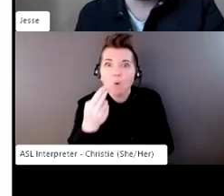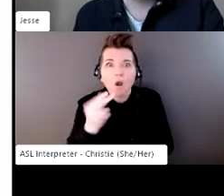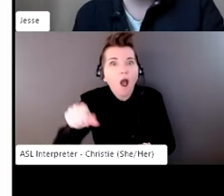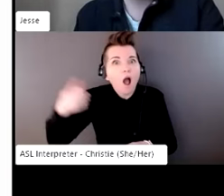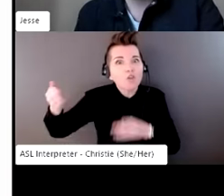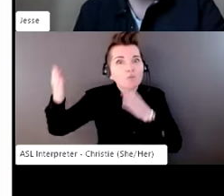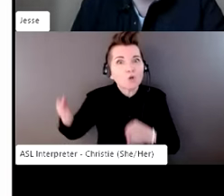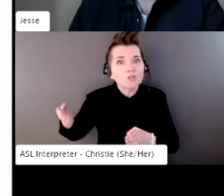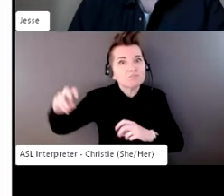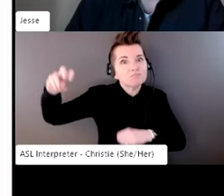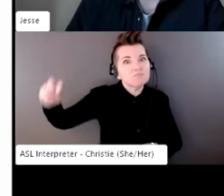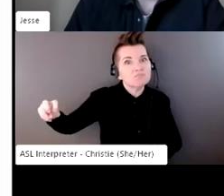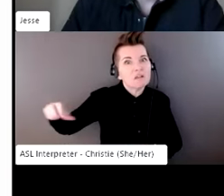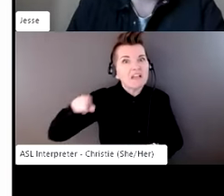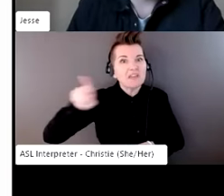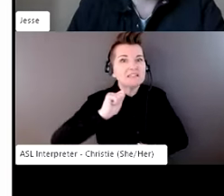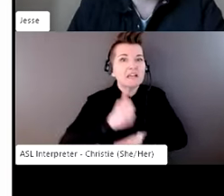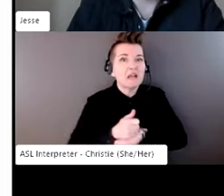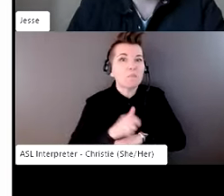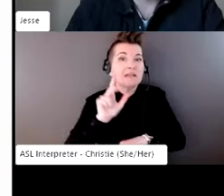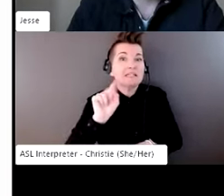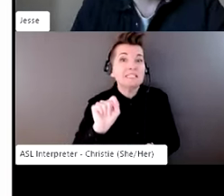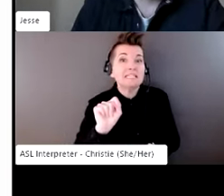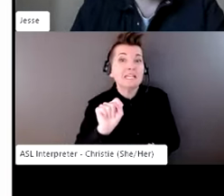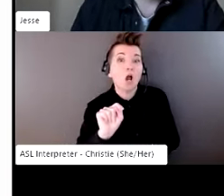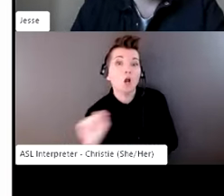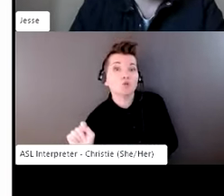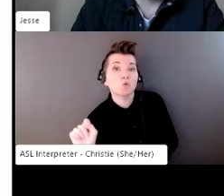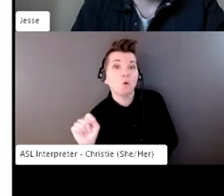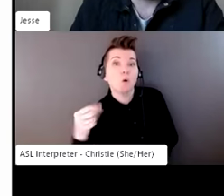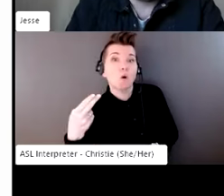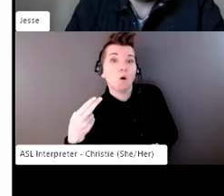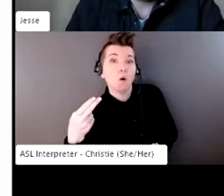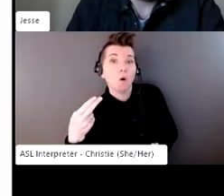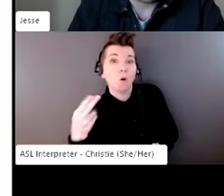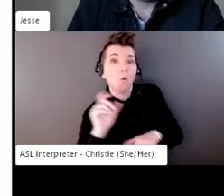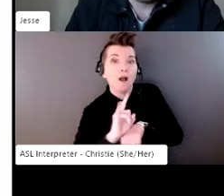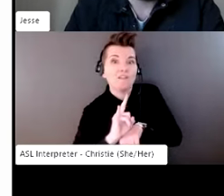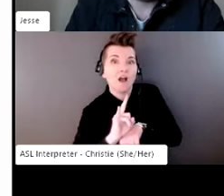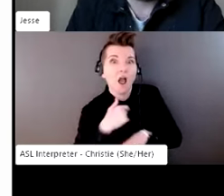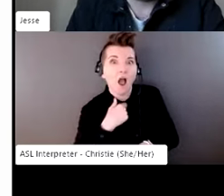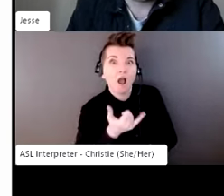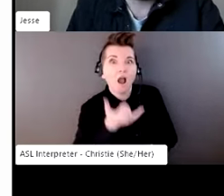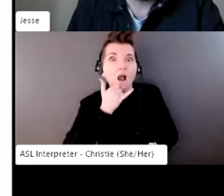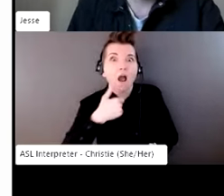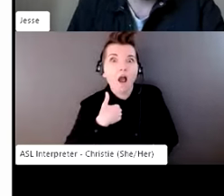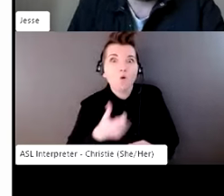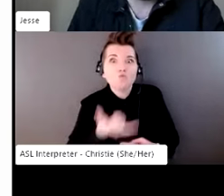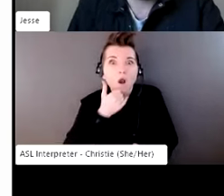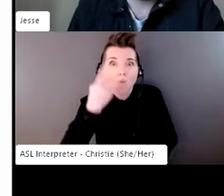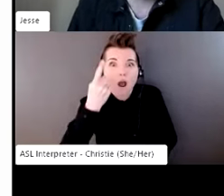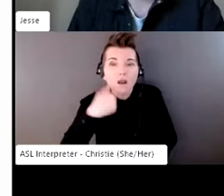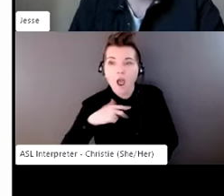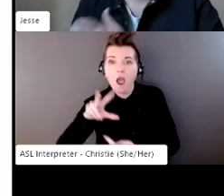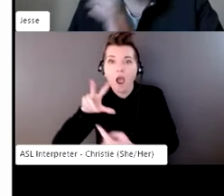to the hacker. So I read the news at Tim Hortons. It's not like I'm fearful of using this kind of